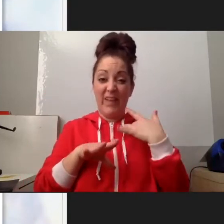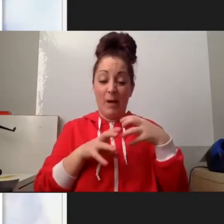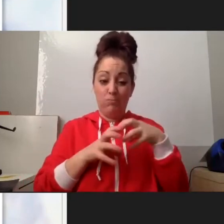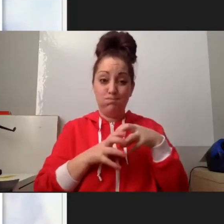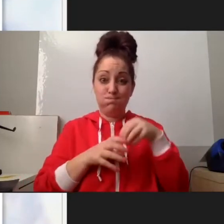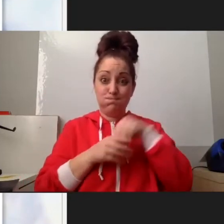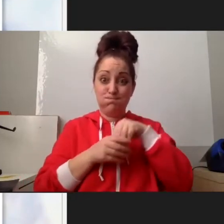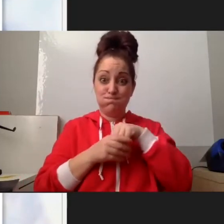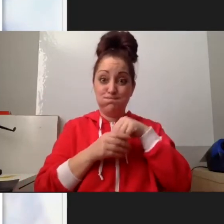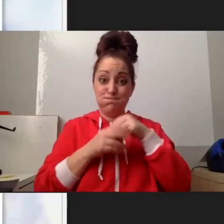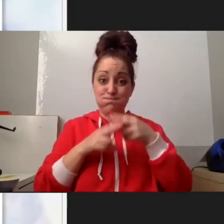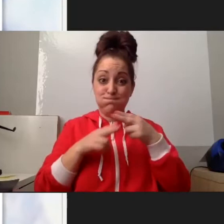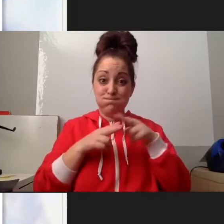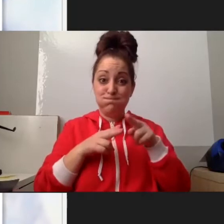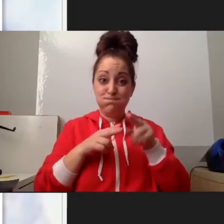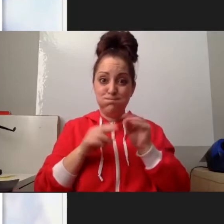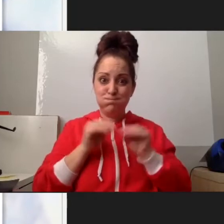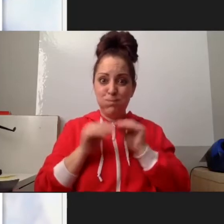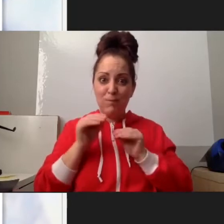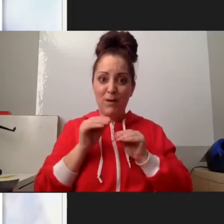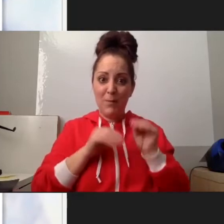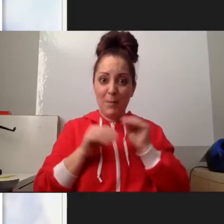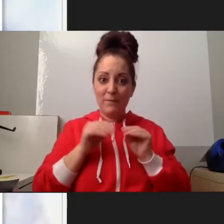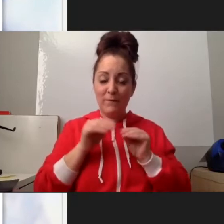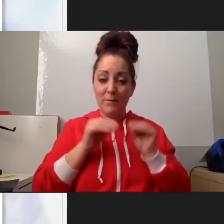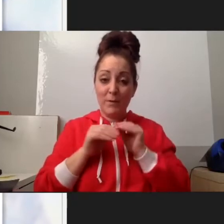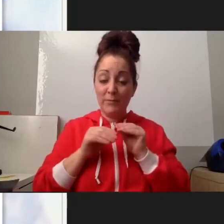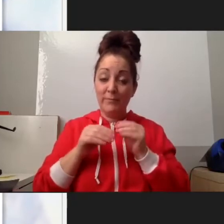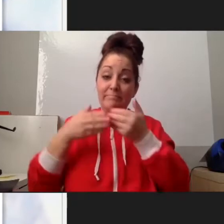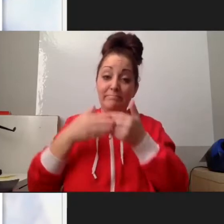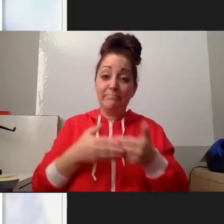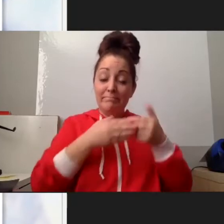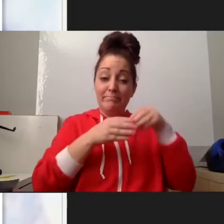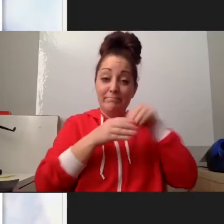he feels the chick move inside the egg.